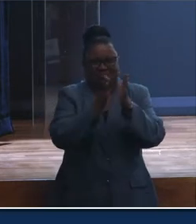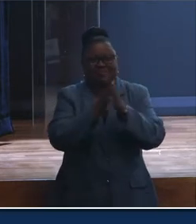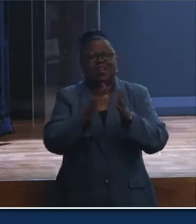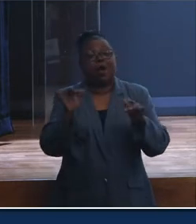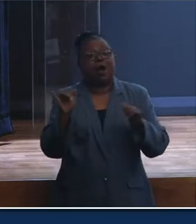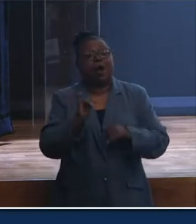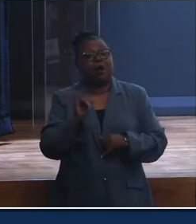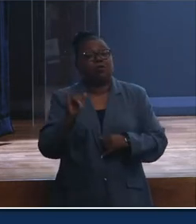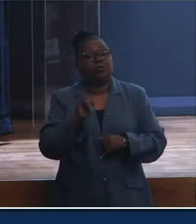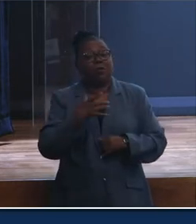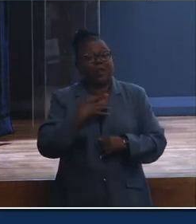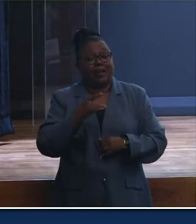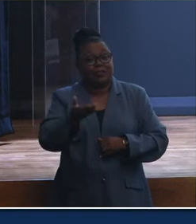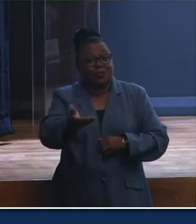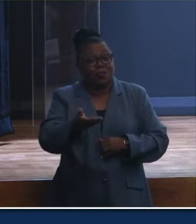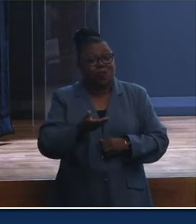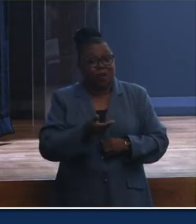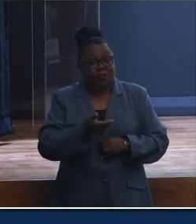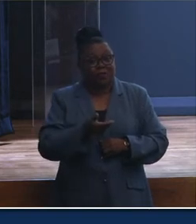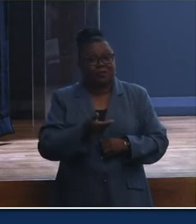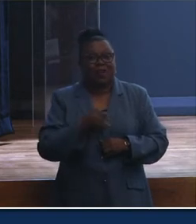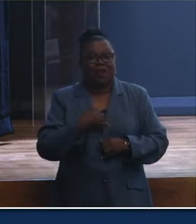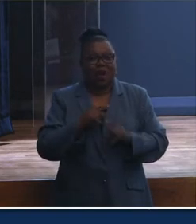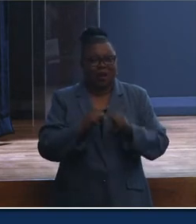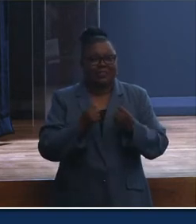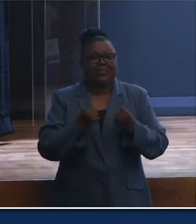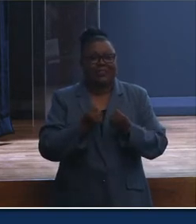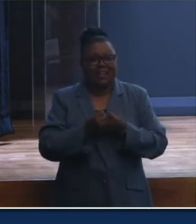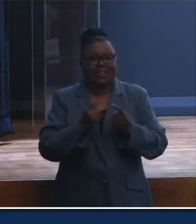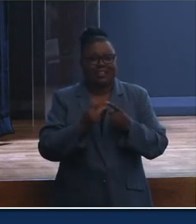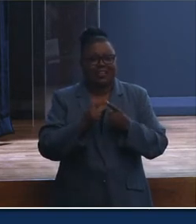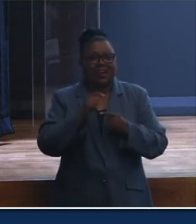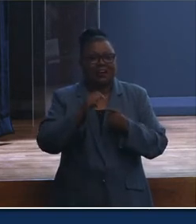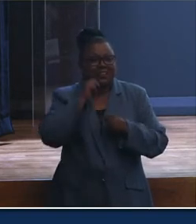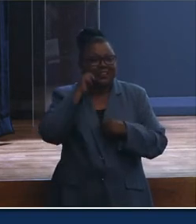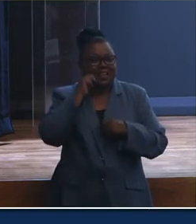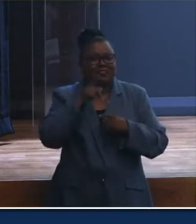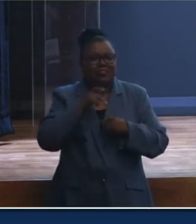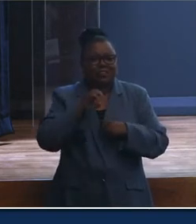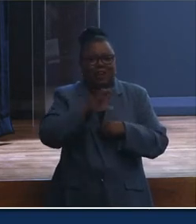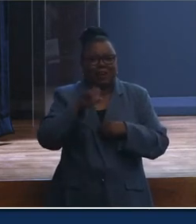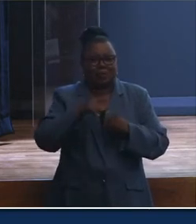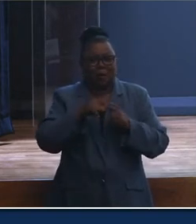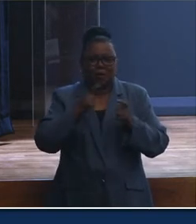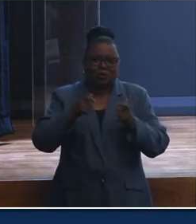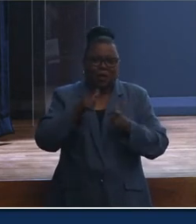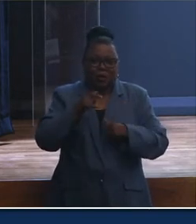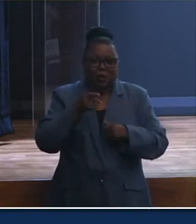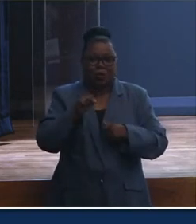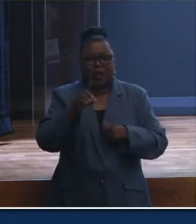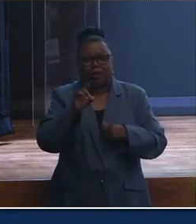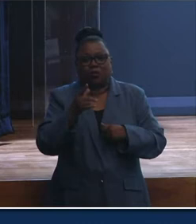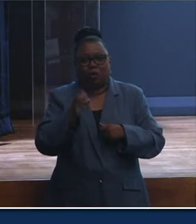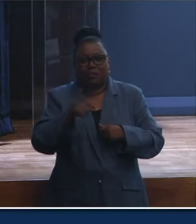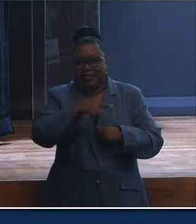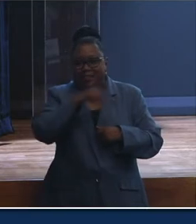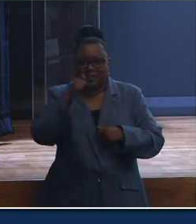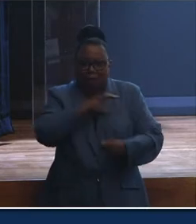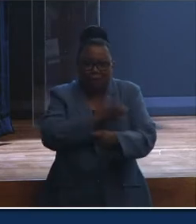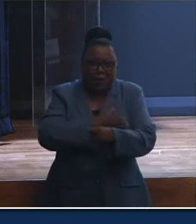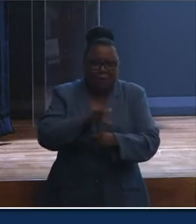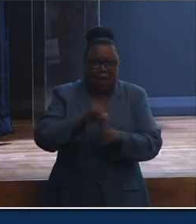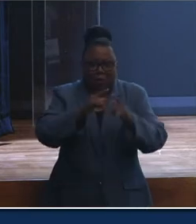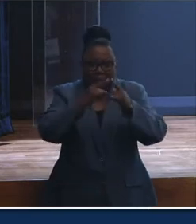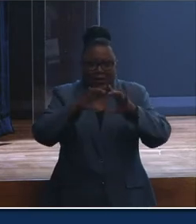I'd also like to welcome our teens from the Chicago Park District's Greater Grand Crossing Summer Empowerment